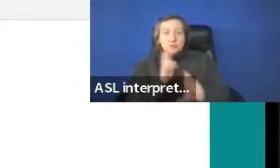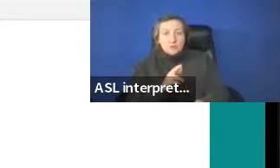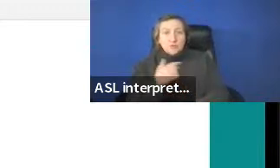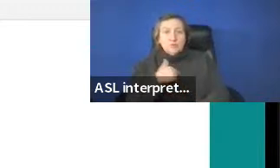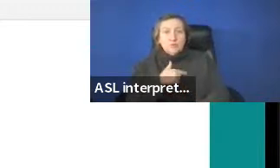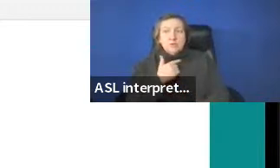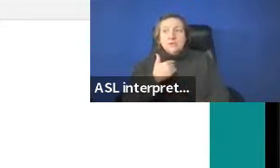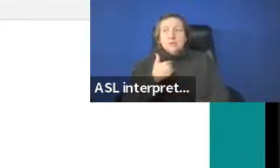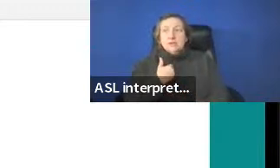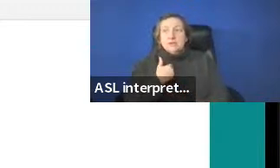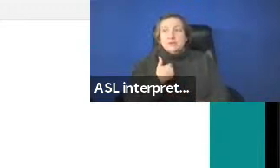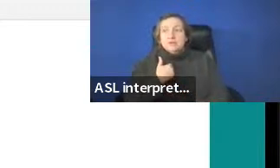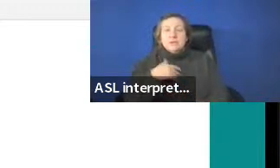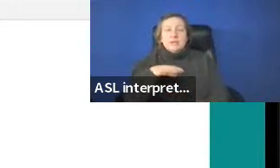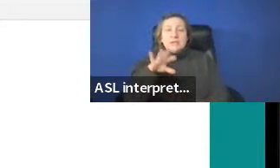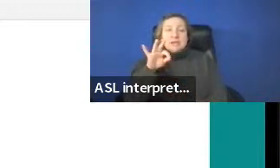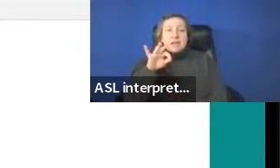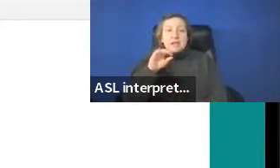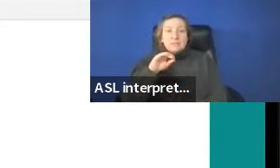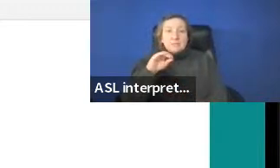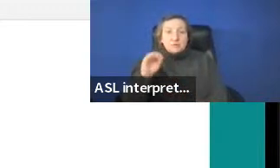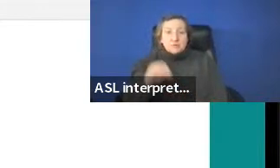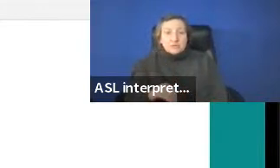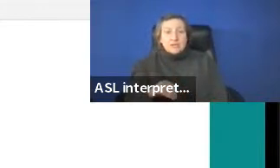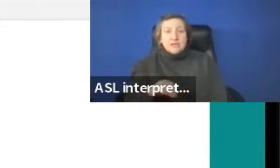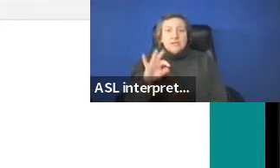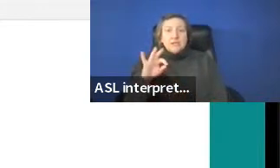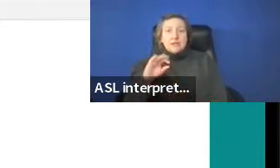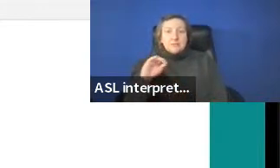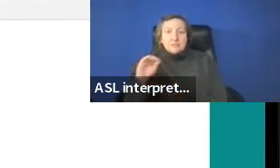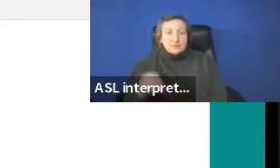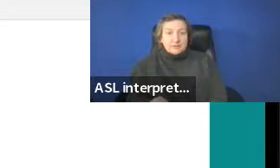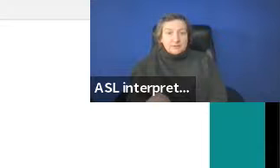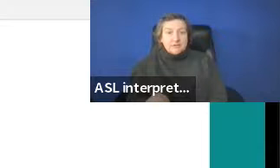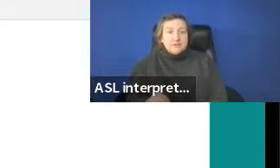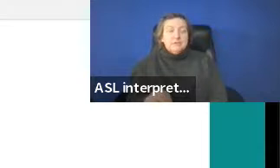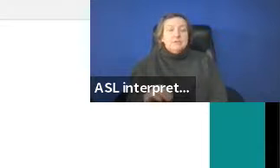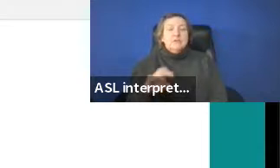have 9%, 9%,